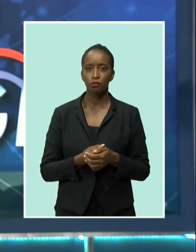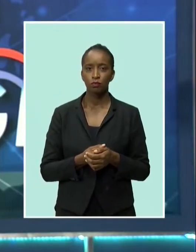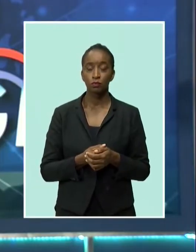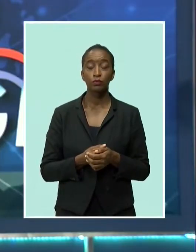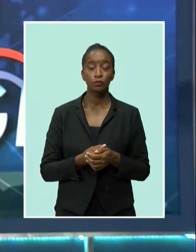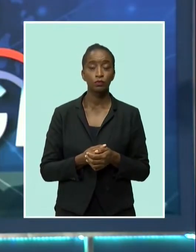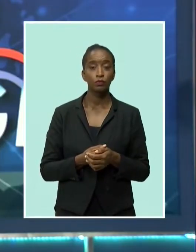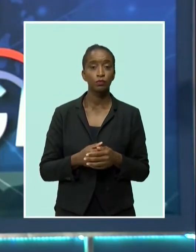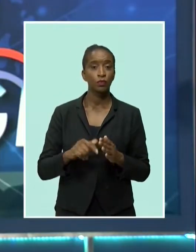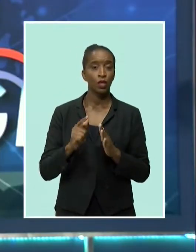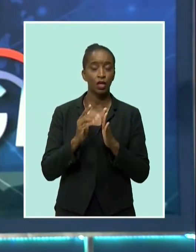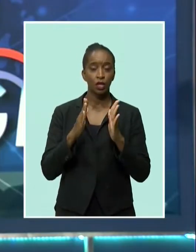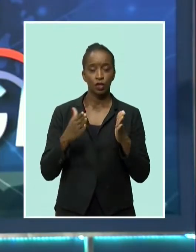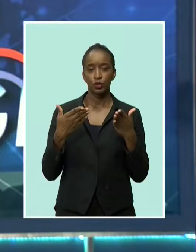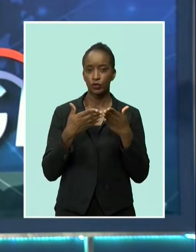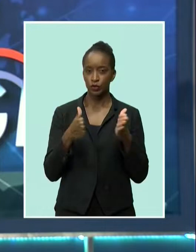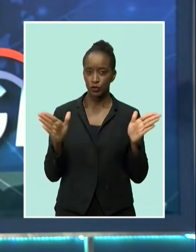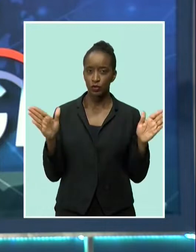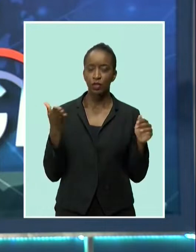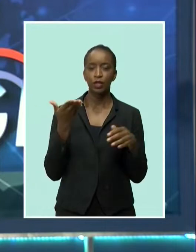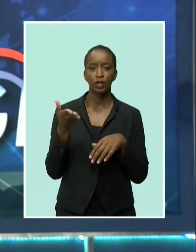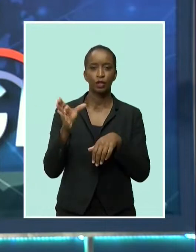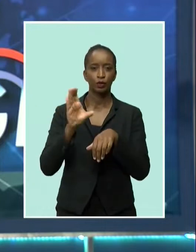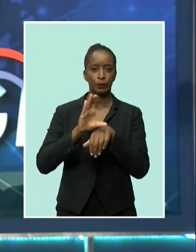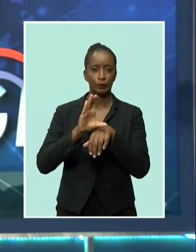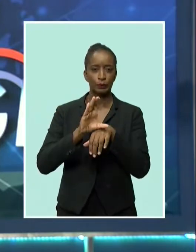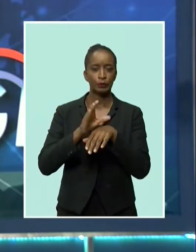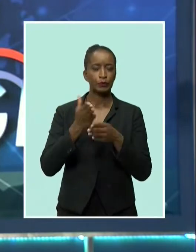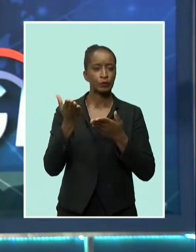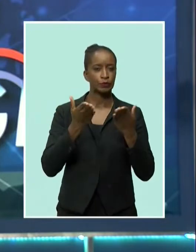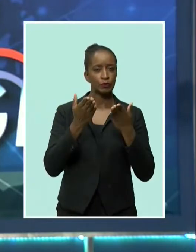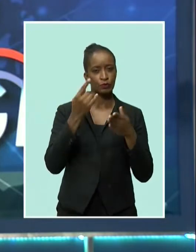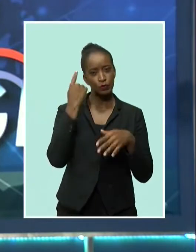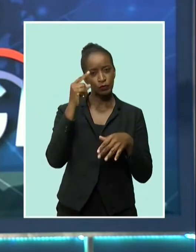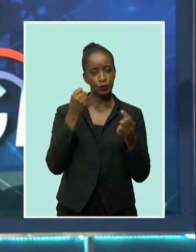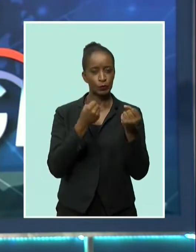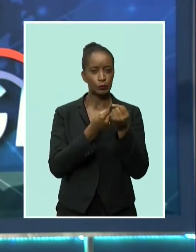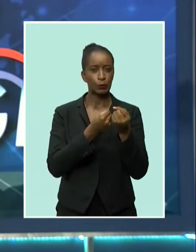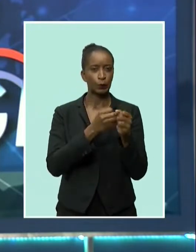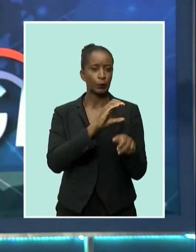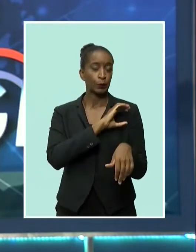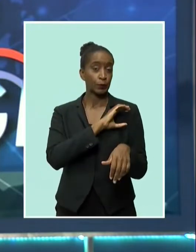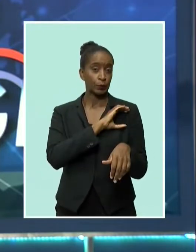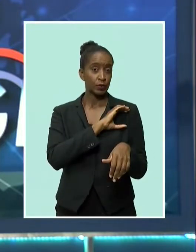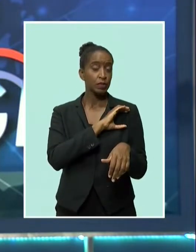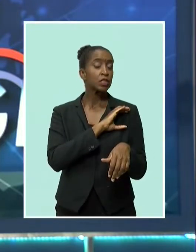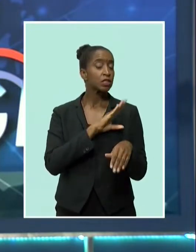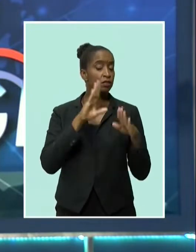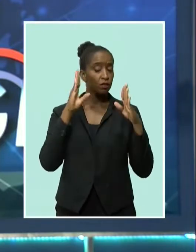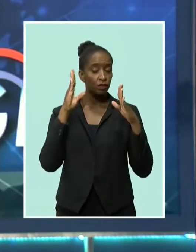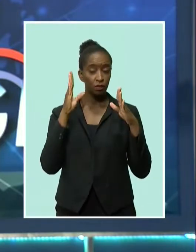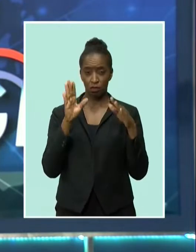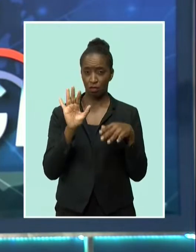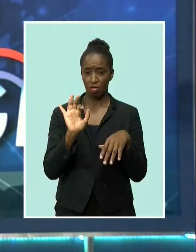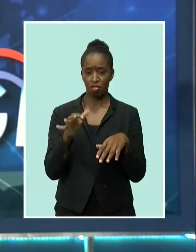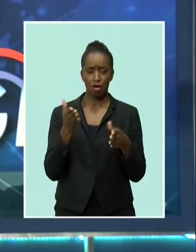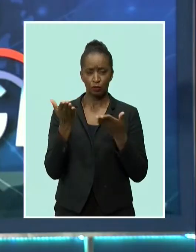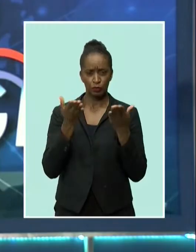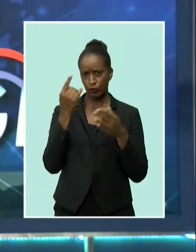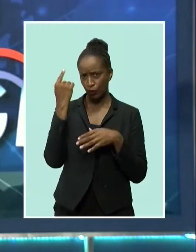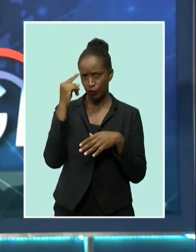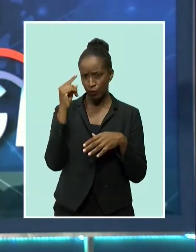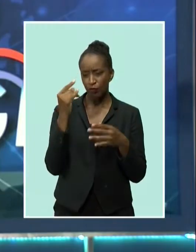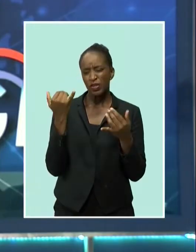at the Calvary Temple Community Church to support lawmen, particularly in the light of the gun violence in recent months. He also noted